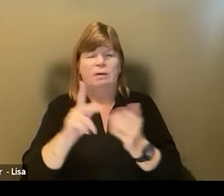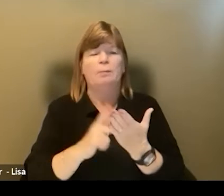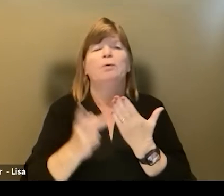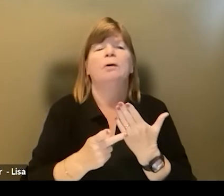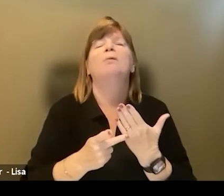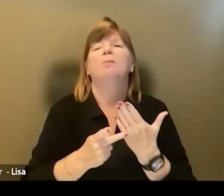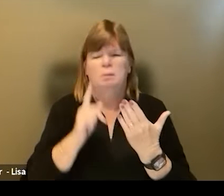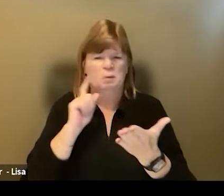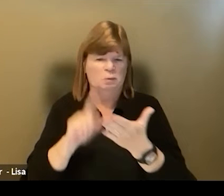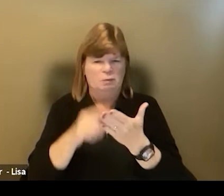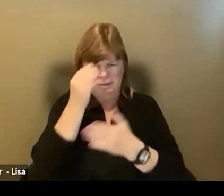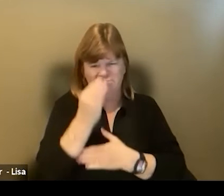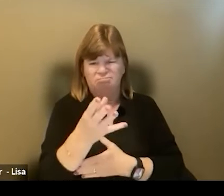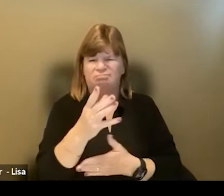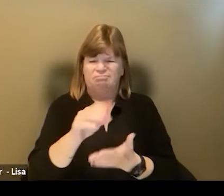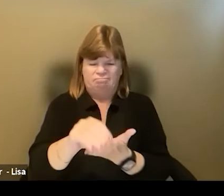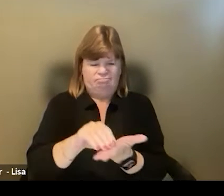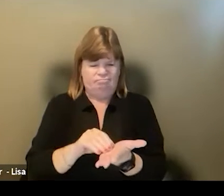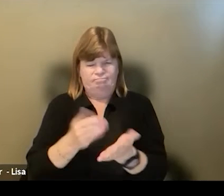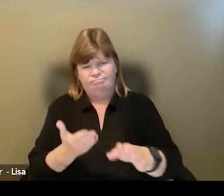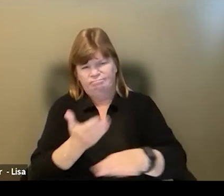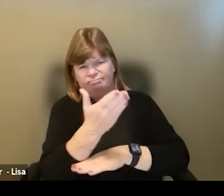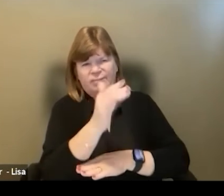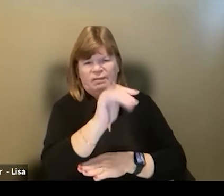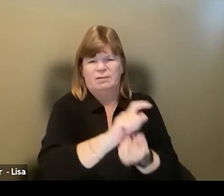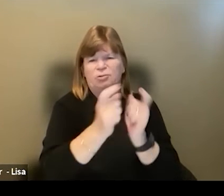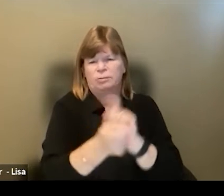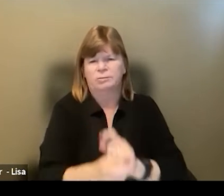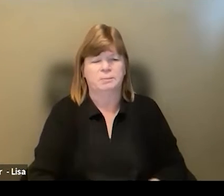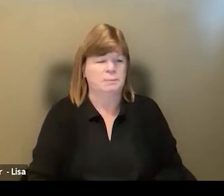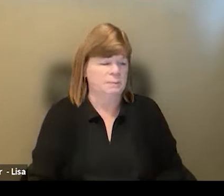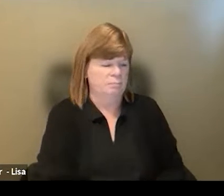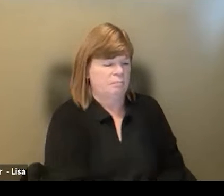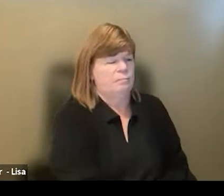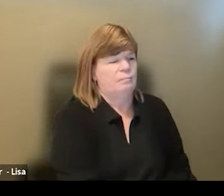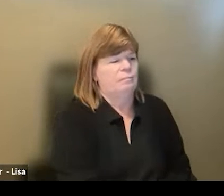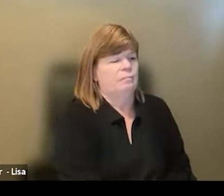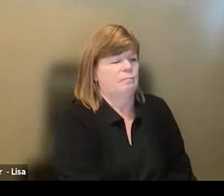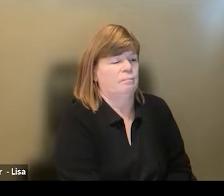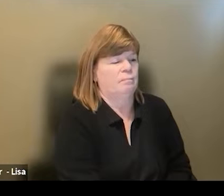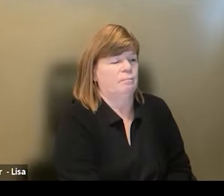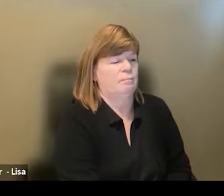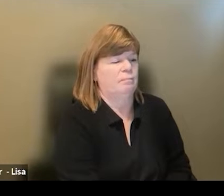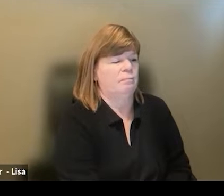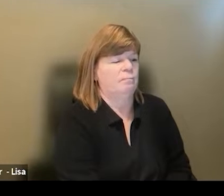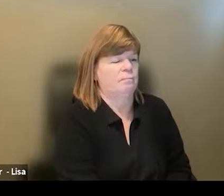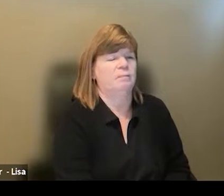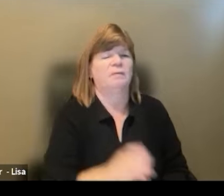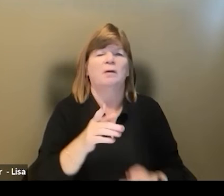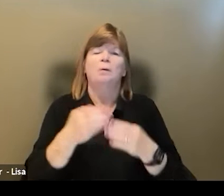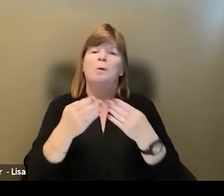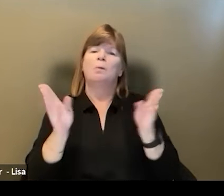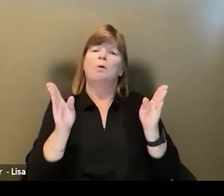will be notified in writing of that move and that change. The overall objective for this